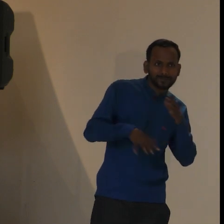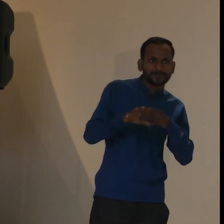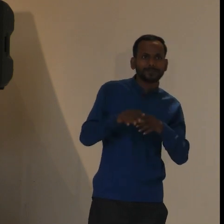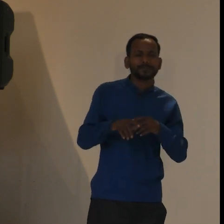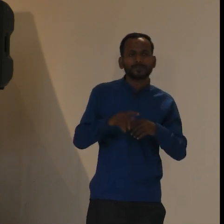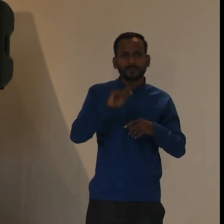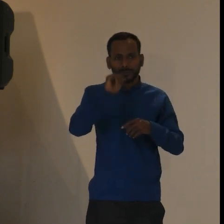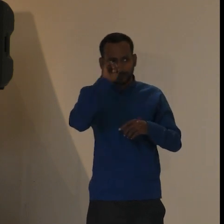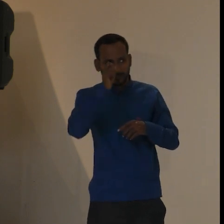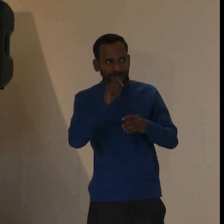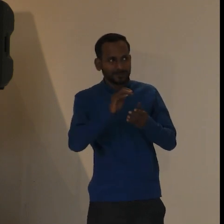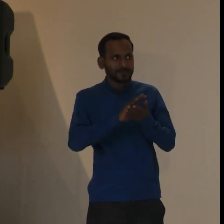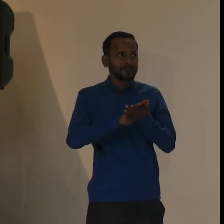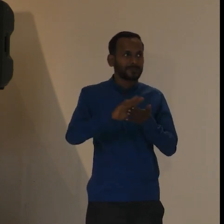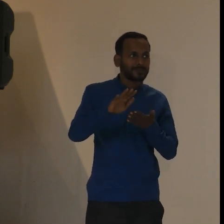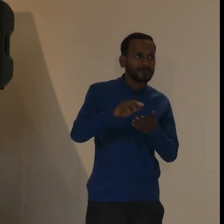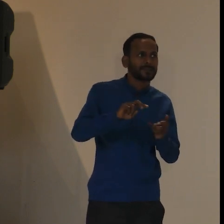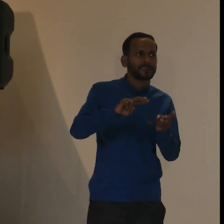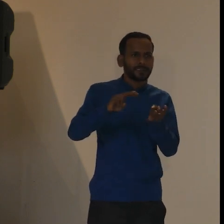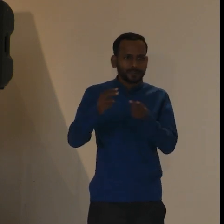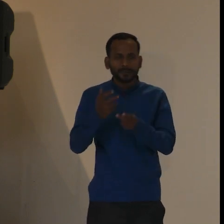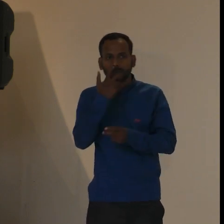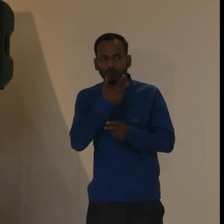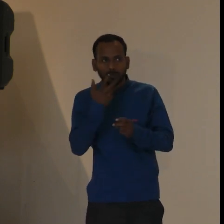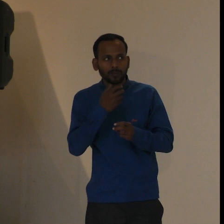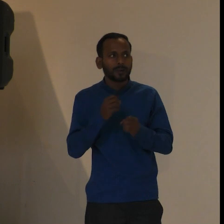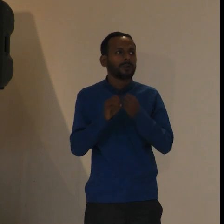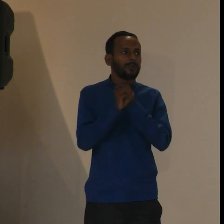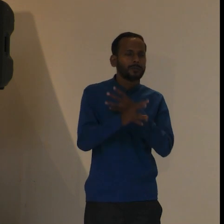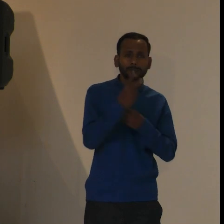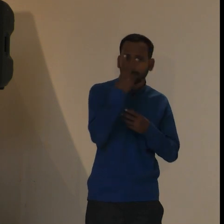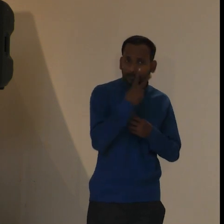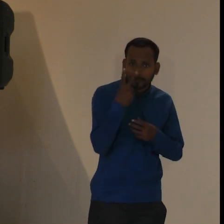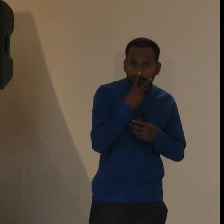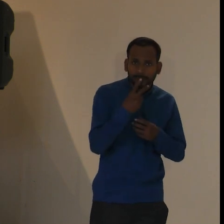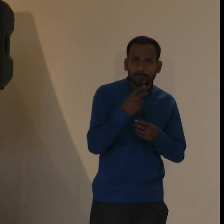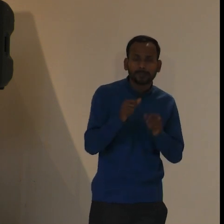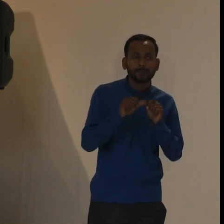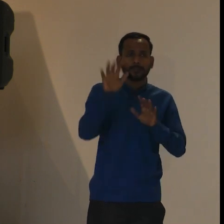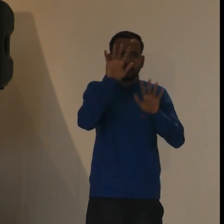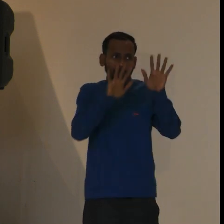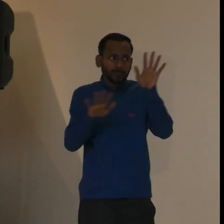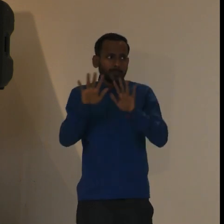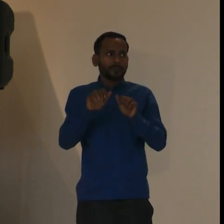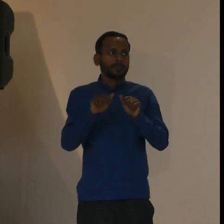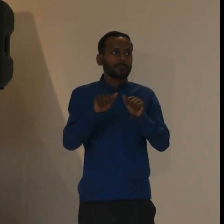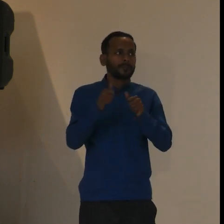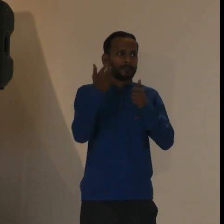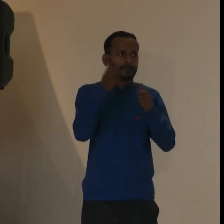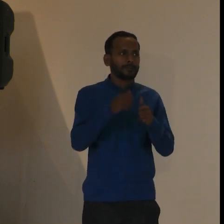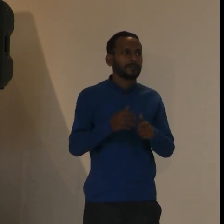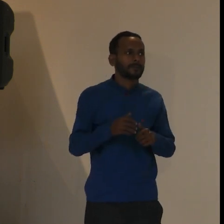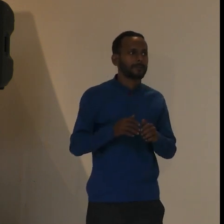be oral, like podcasts. It can be visual, like animation, or just GIFs,